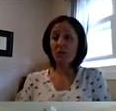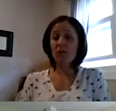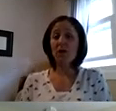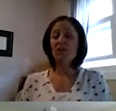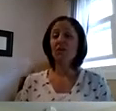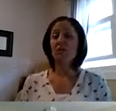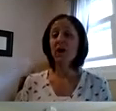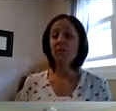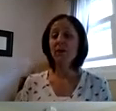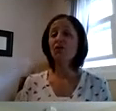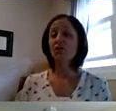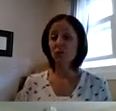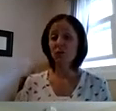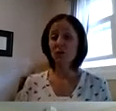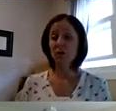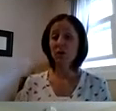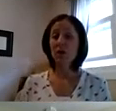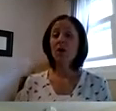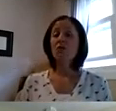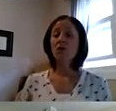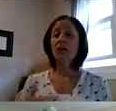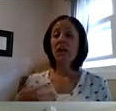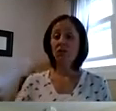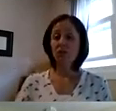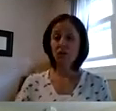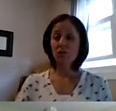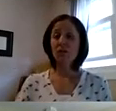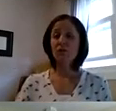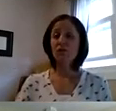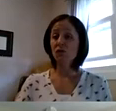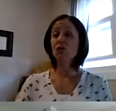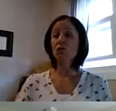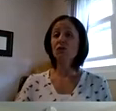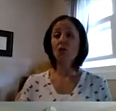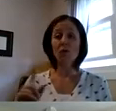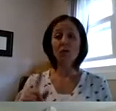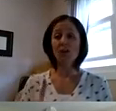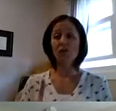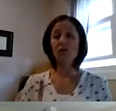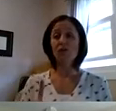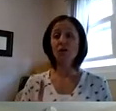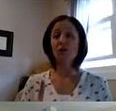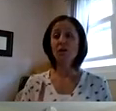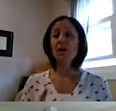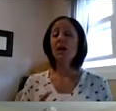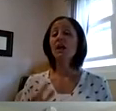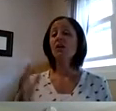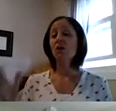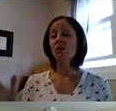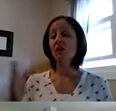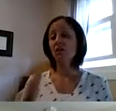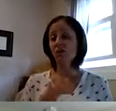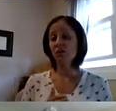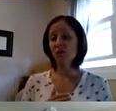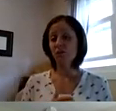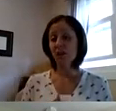with award information by mid-June. Notifications for phase two, which opens on June 1st and